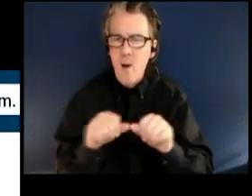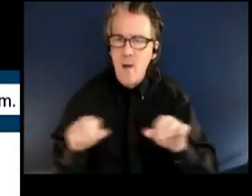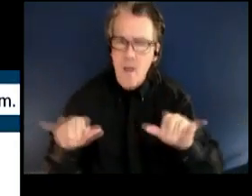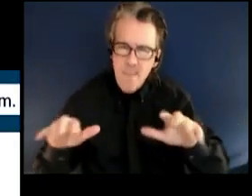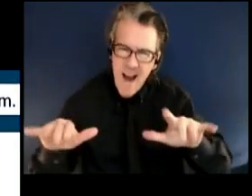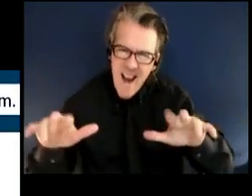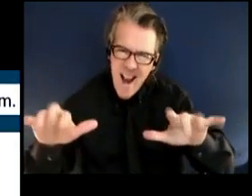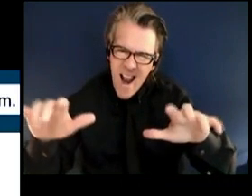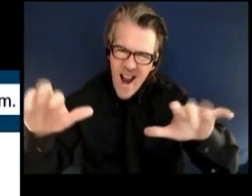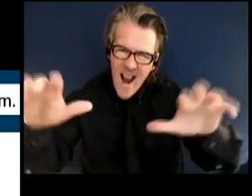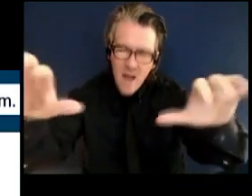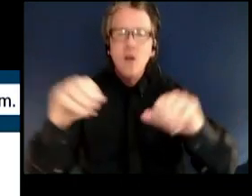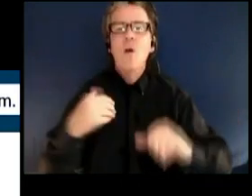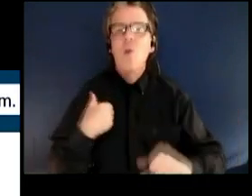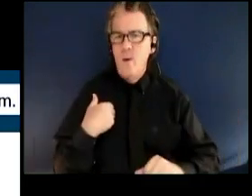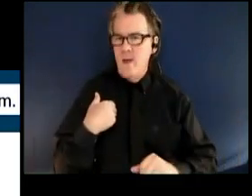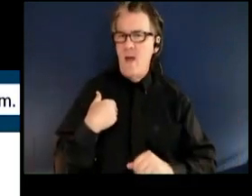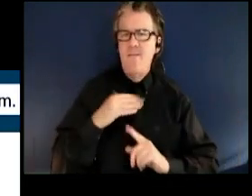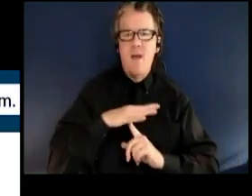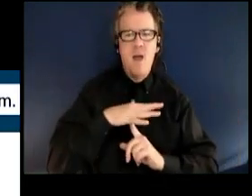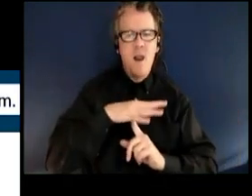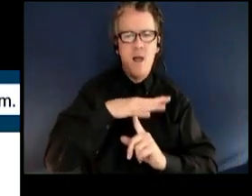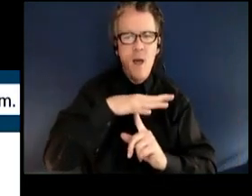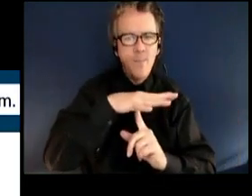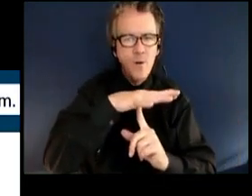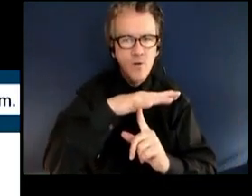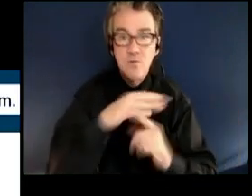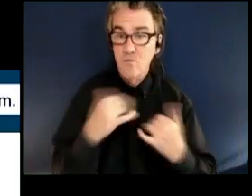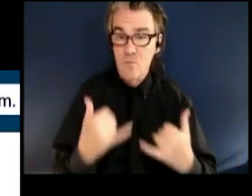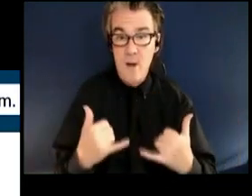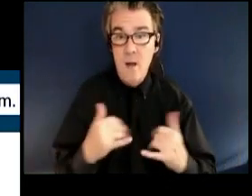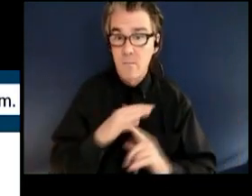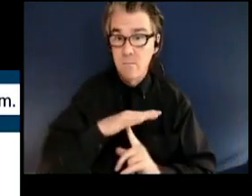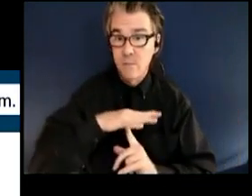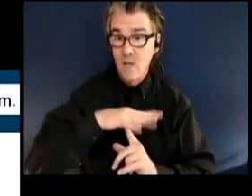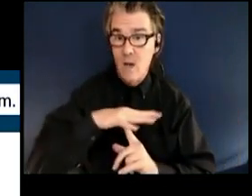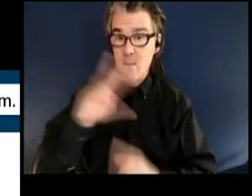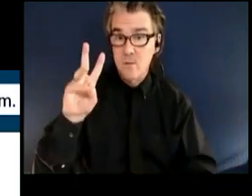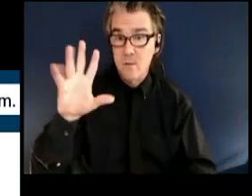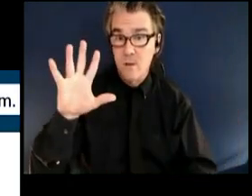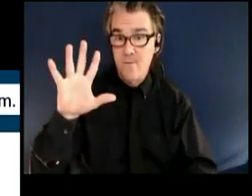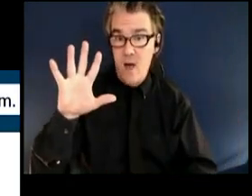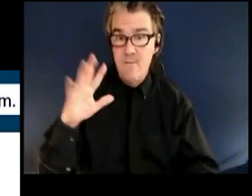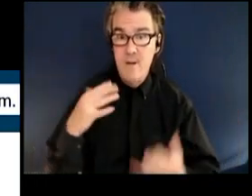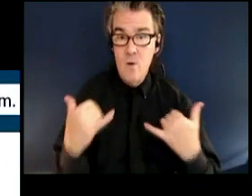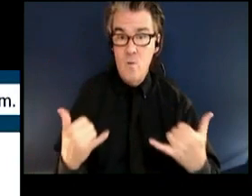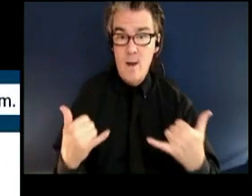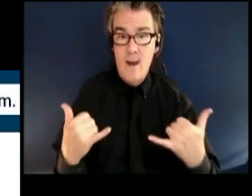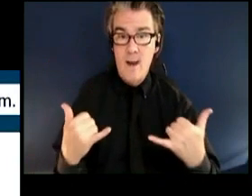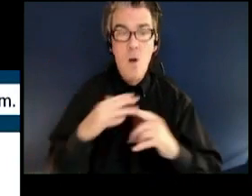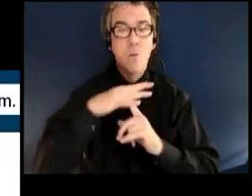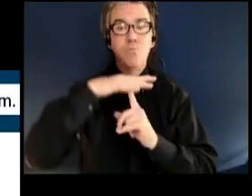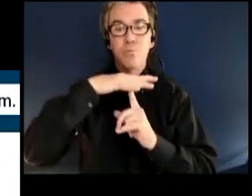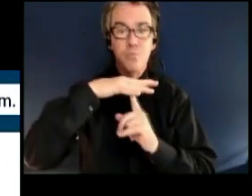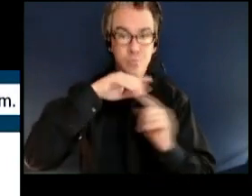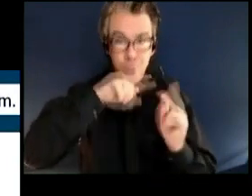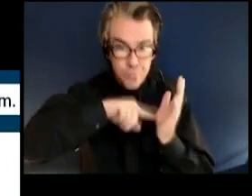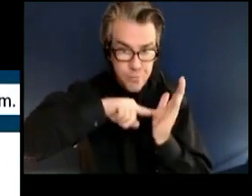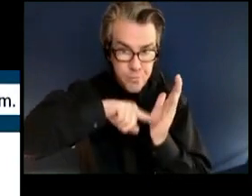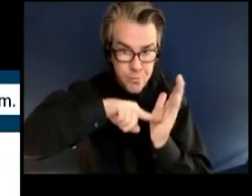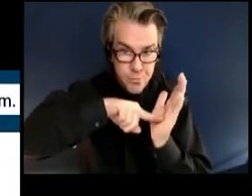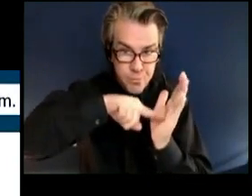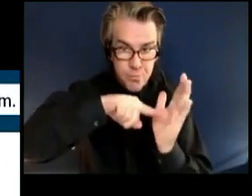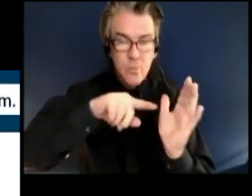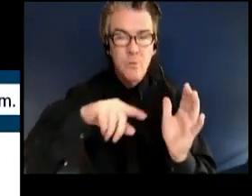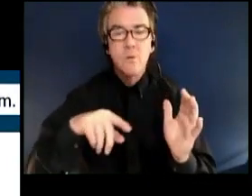of them are currently in the air. Actually, some of them are landing now as we're running out of daylight, but they have been in